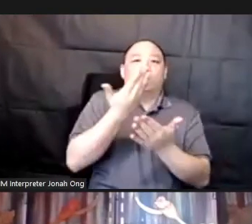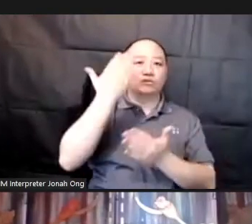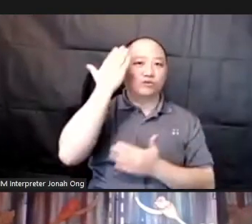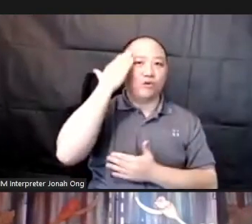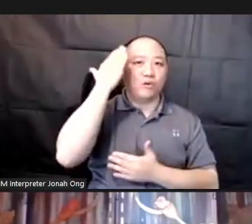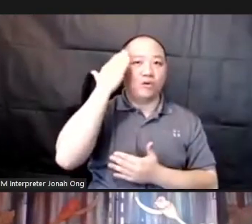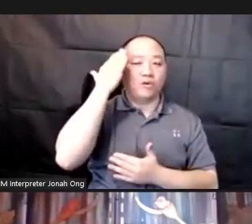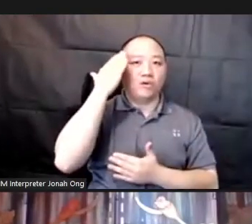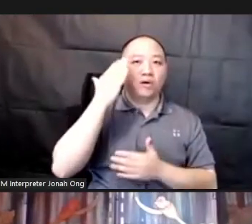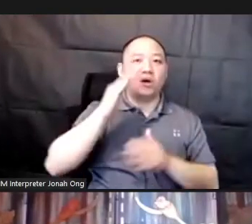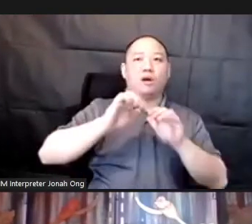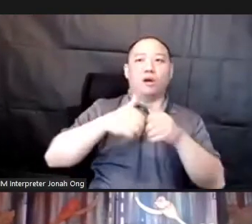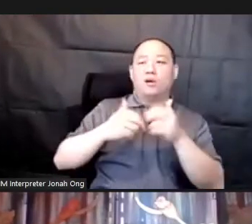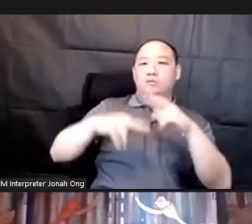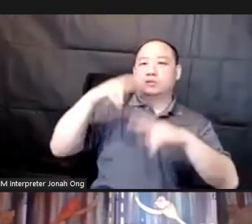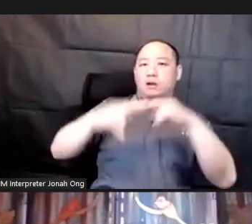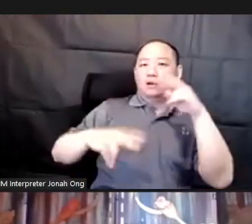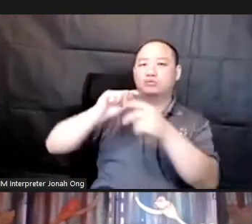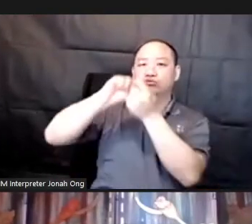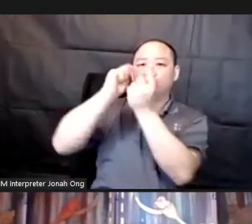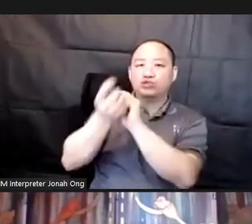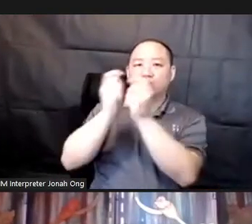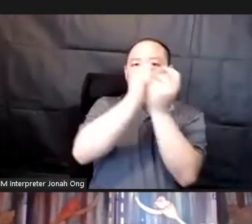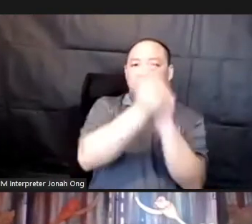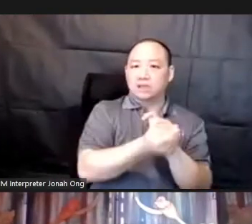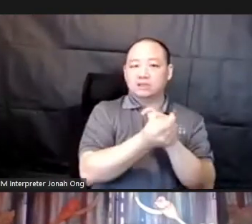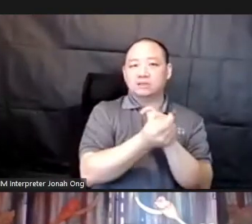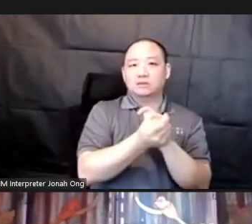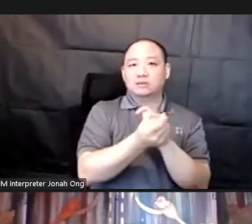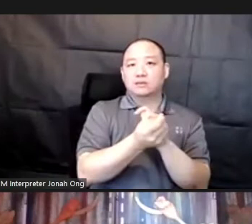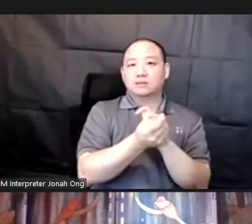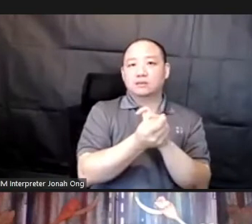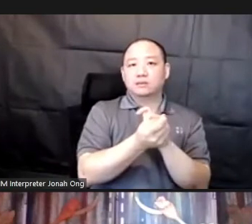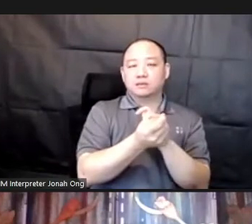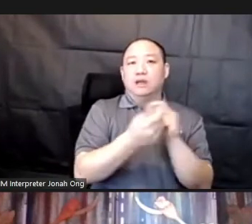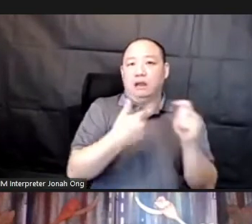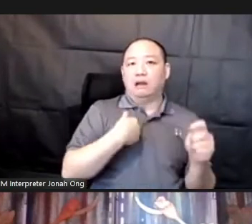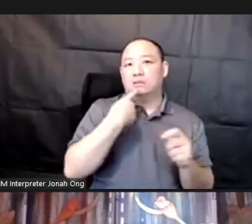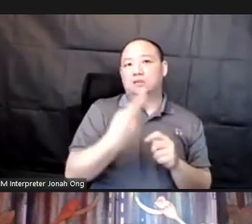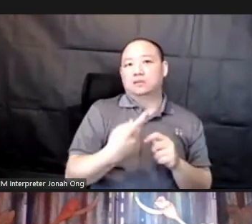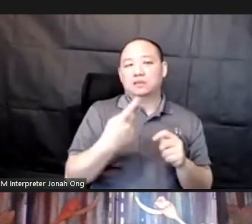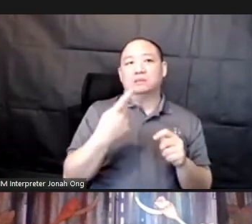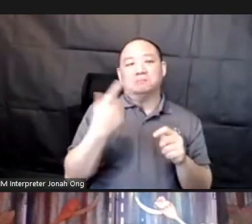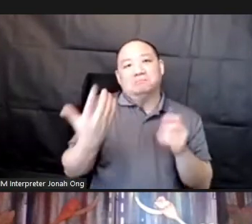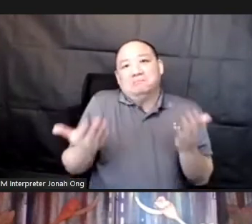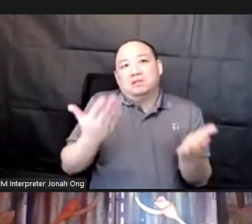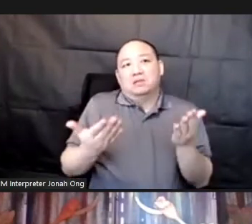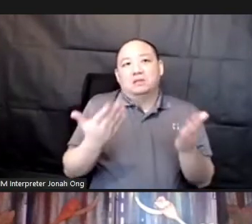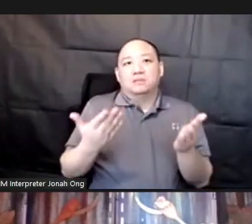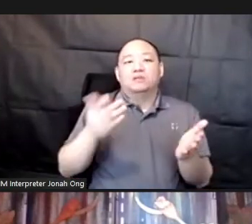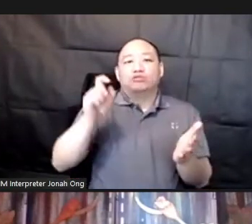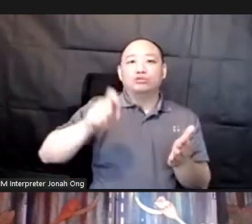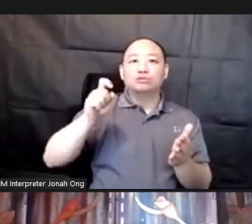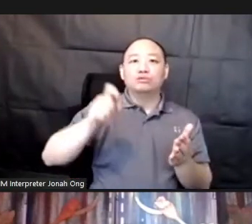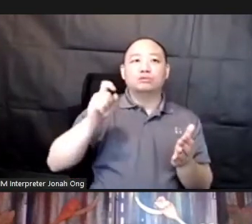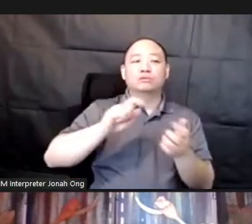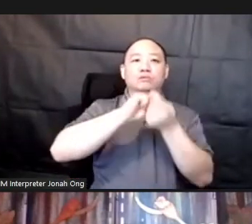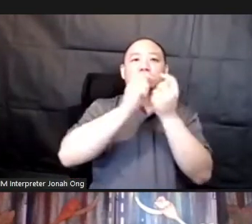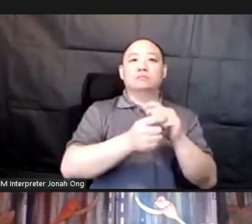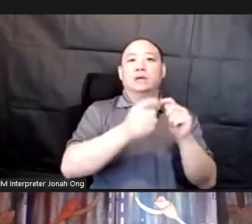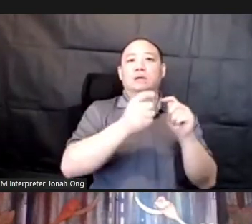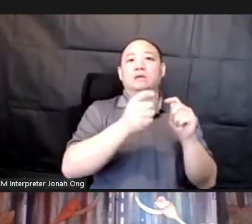the structural changes, I would say that we should, one thing is we should amend the PWD Act